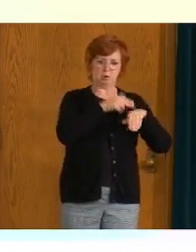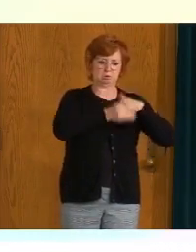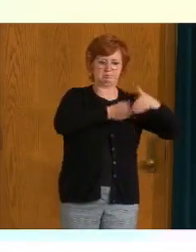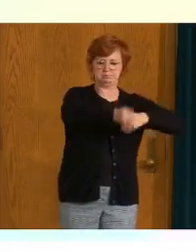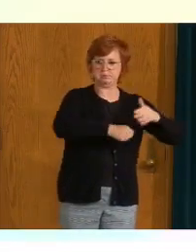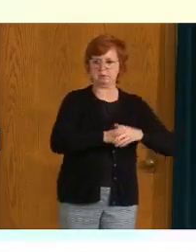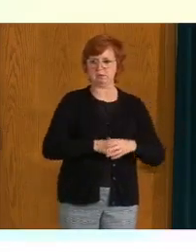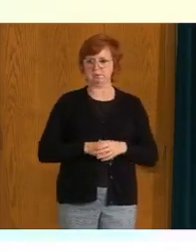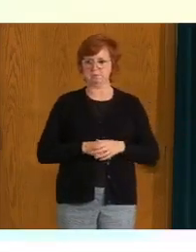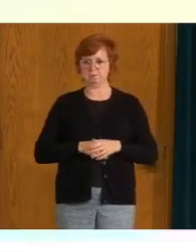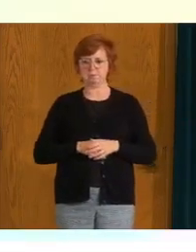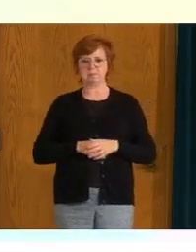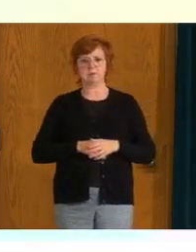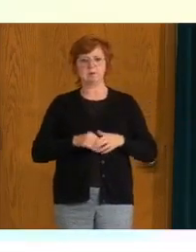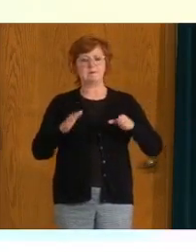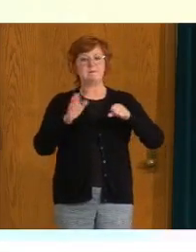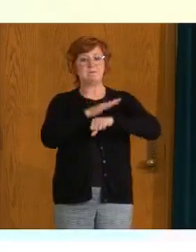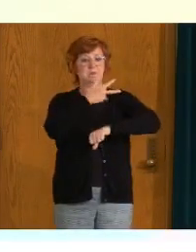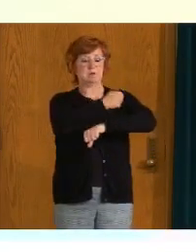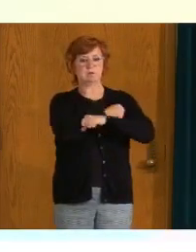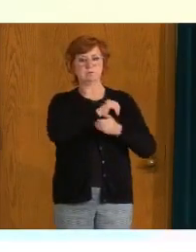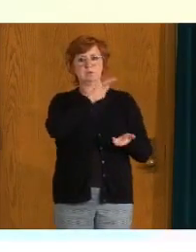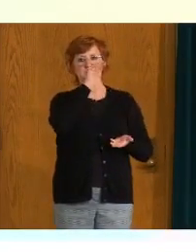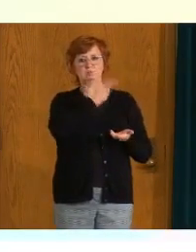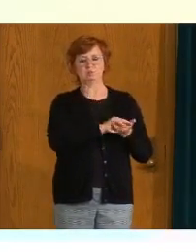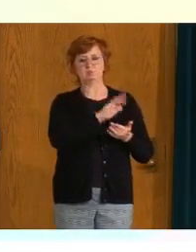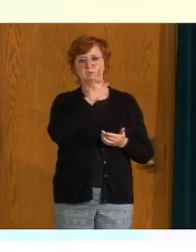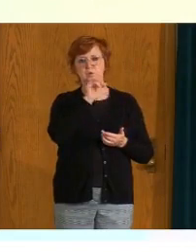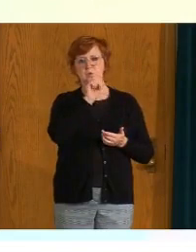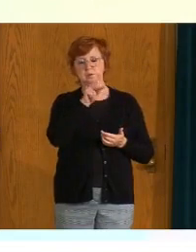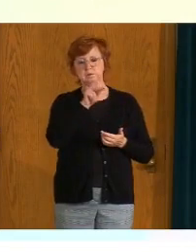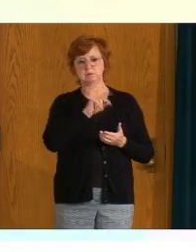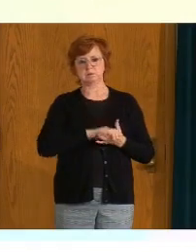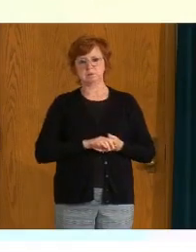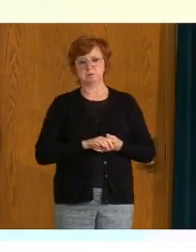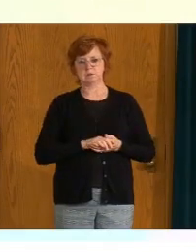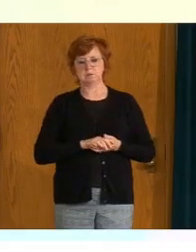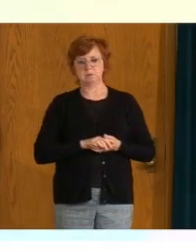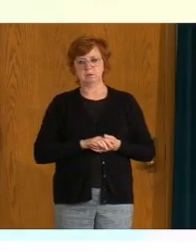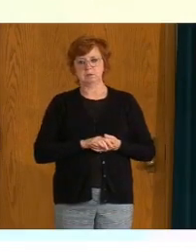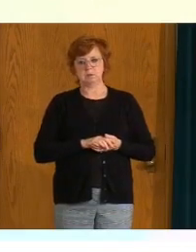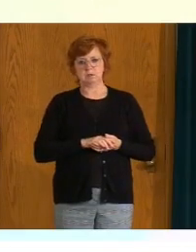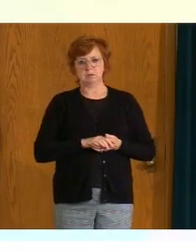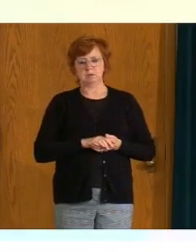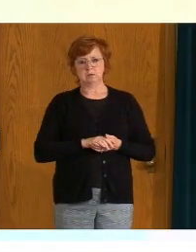fully vaccinated are at low risk of either getting symptomatic or becoming seriously ill. So again,